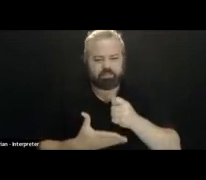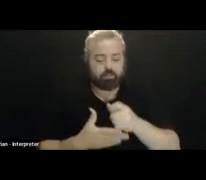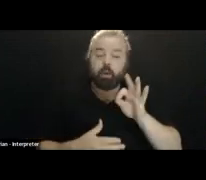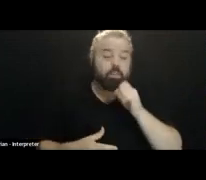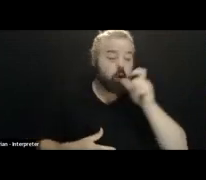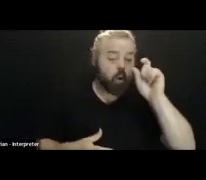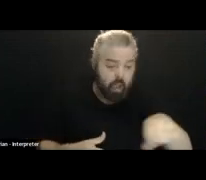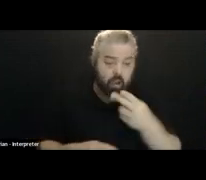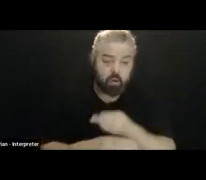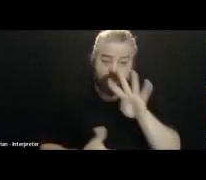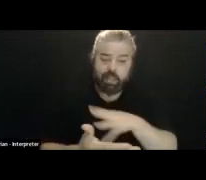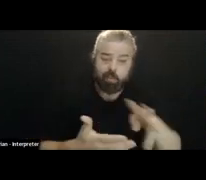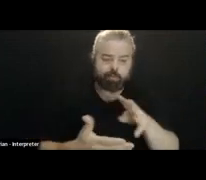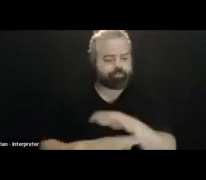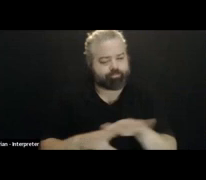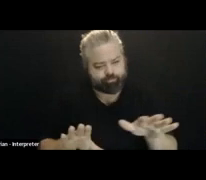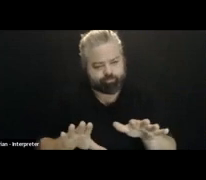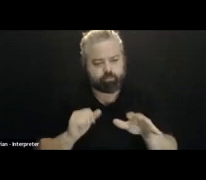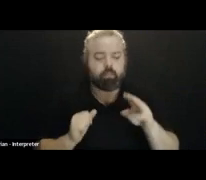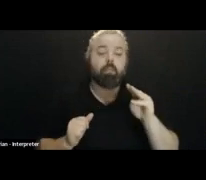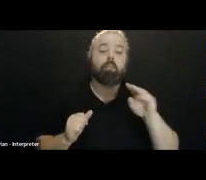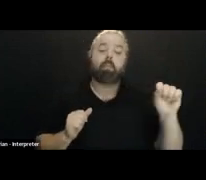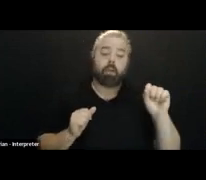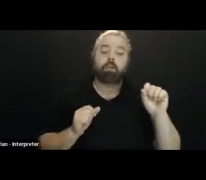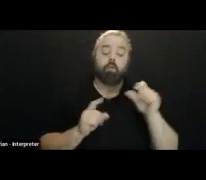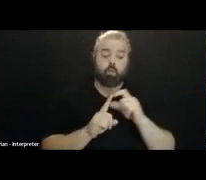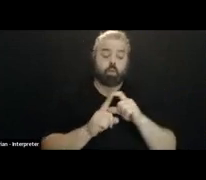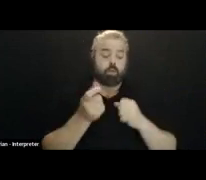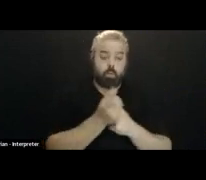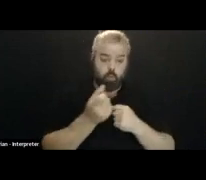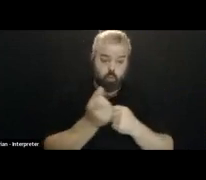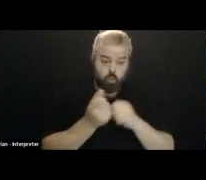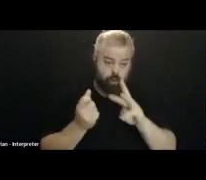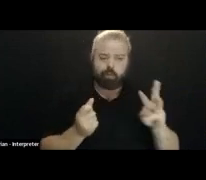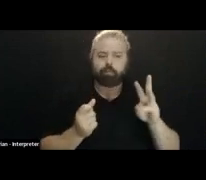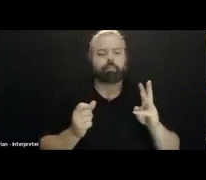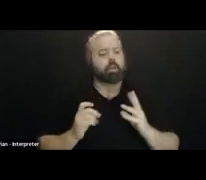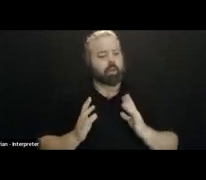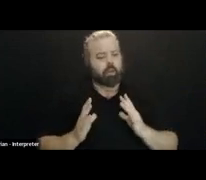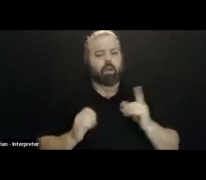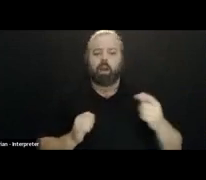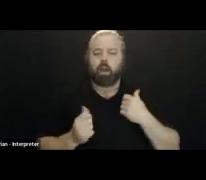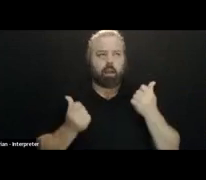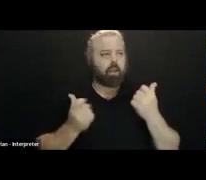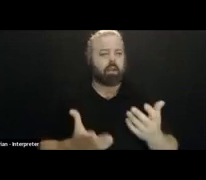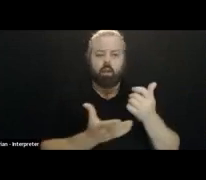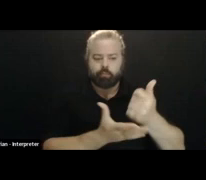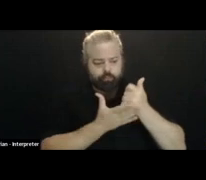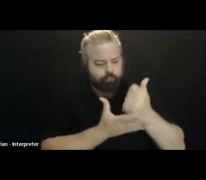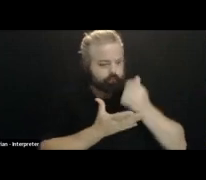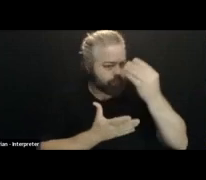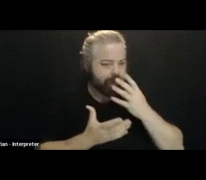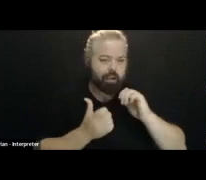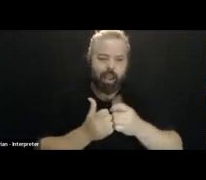The Microsoft Word support site, by the way, is excellent. And it has a lot of helpful information about how to use all the